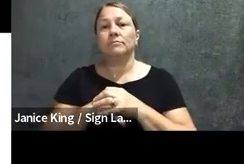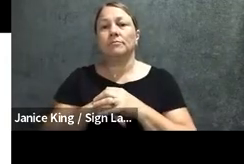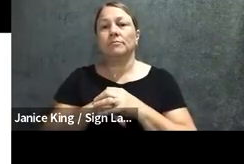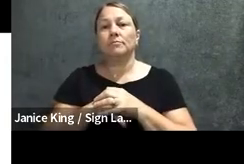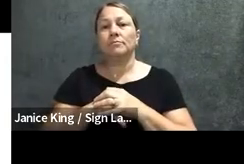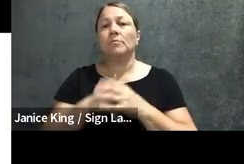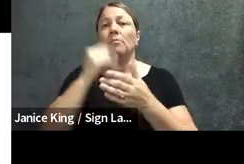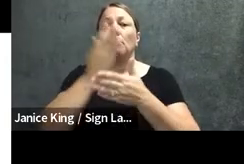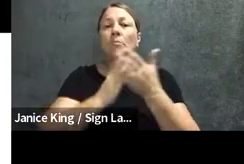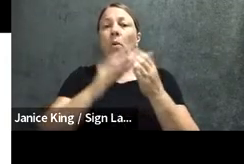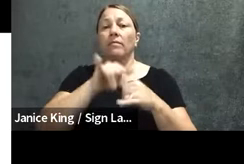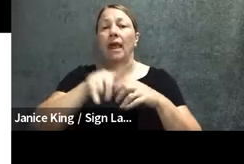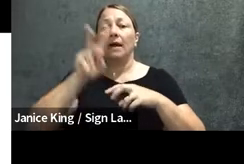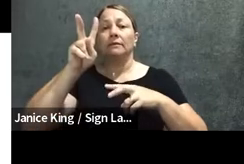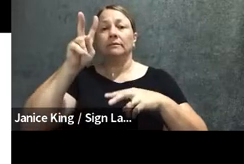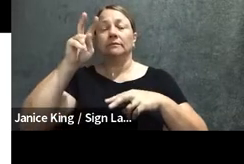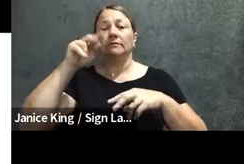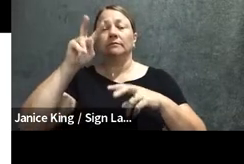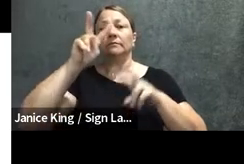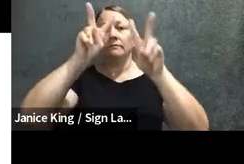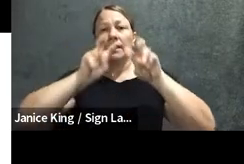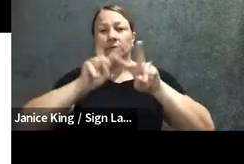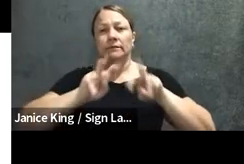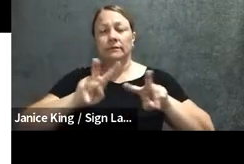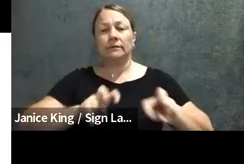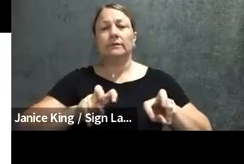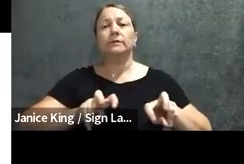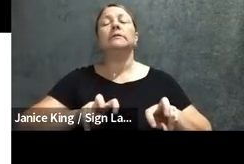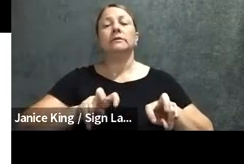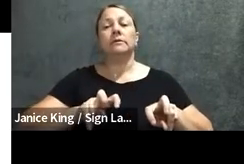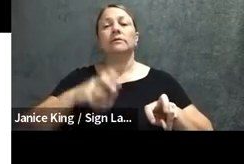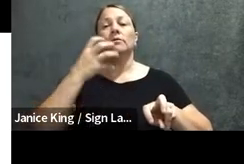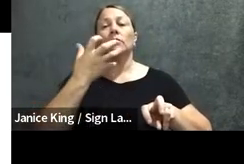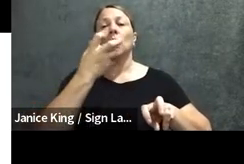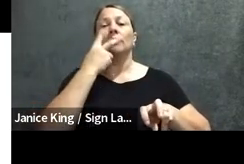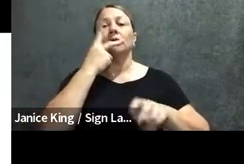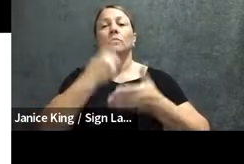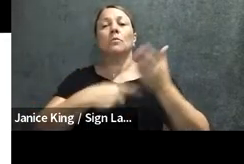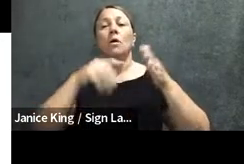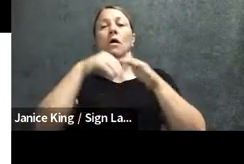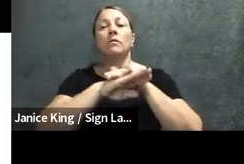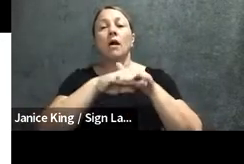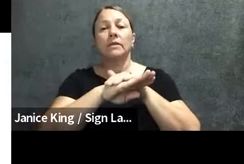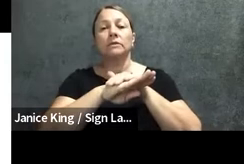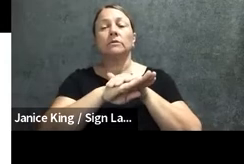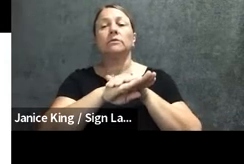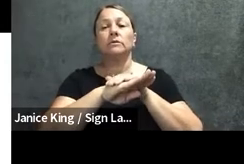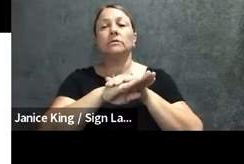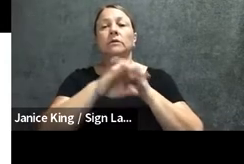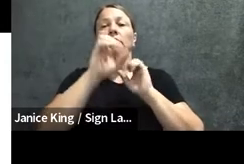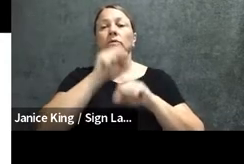Part of the assessment is how disruptive or expensive an accommodation might be. An employee's